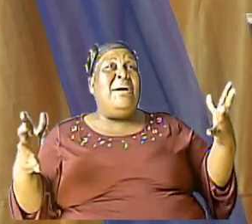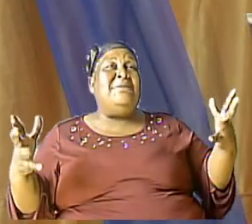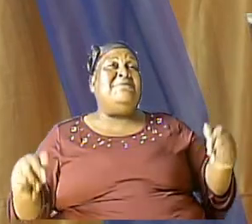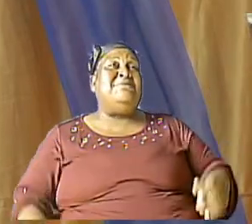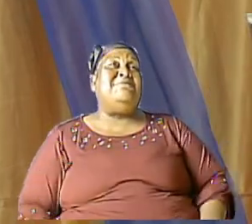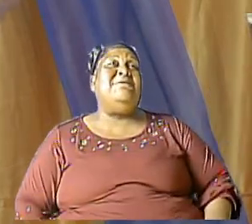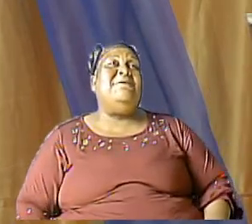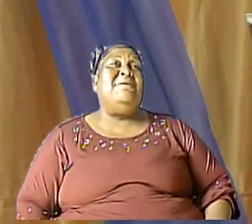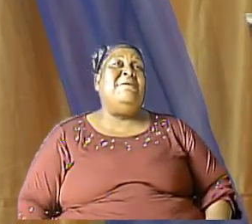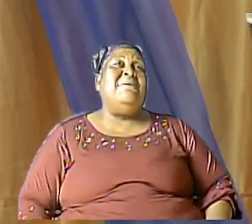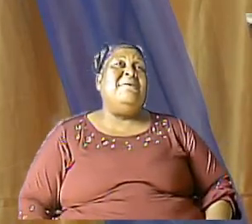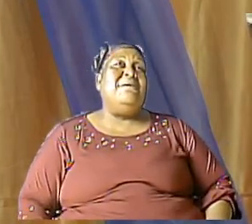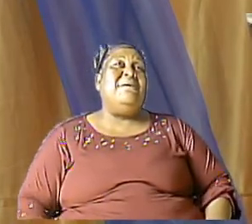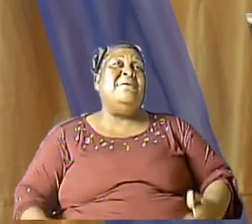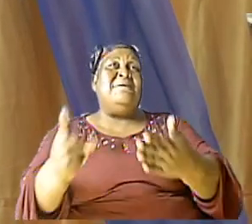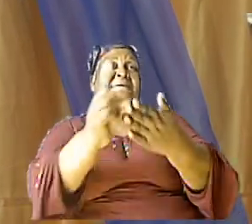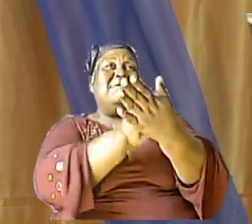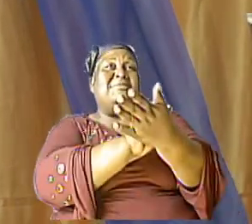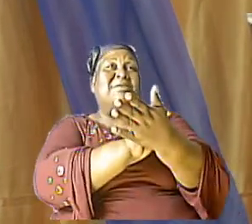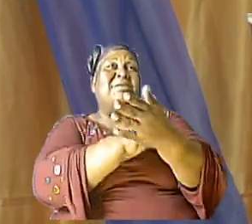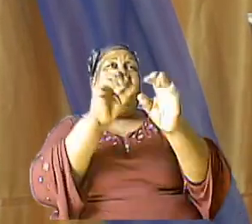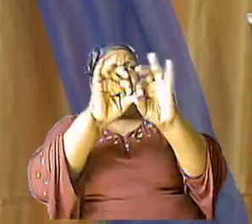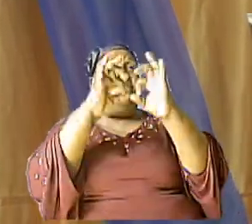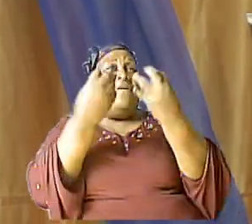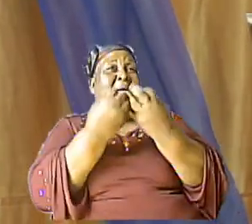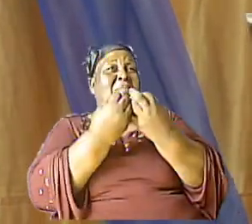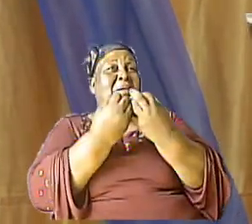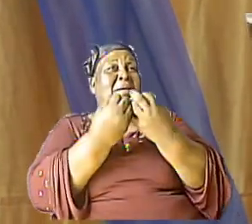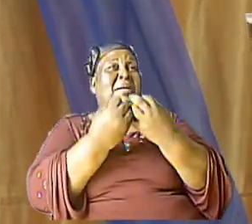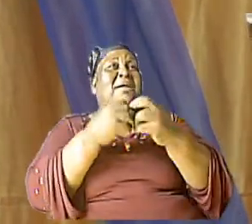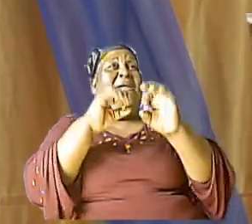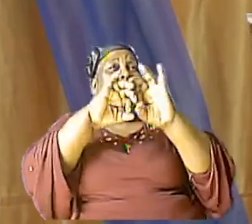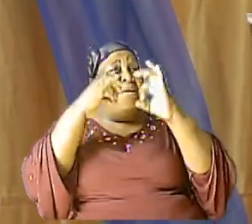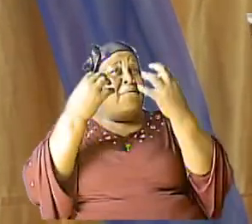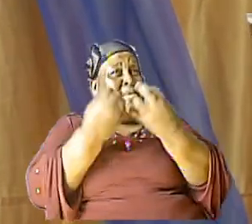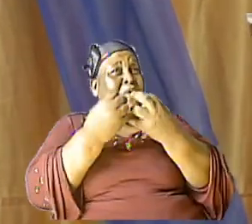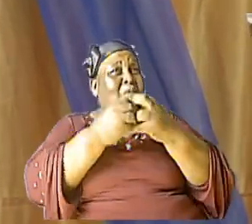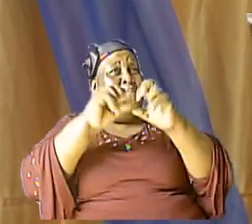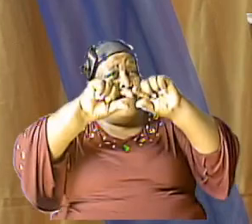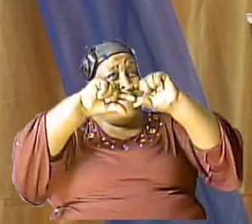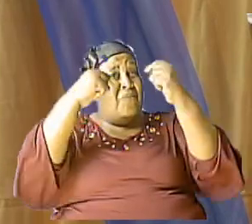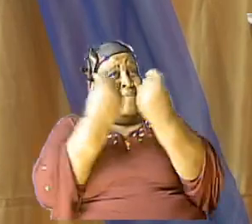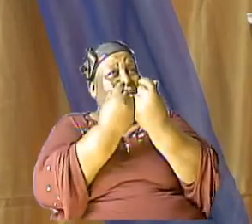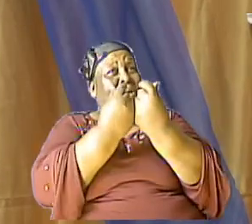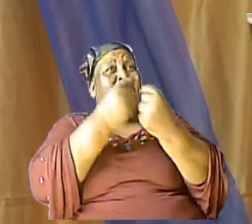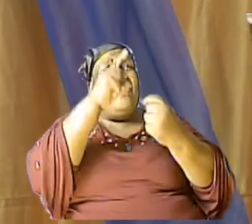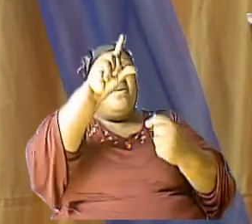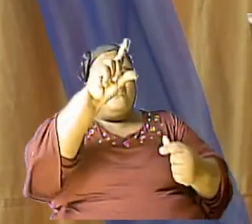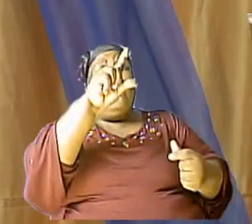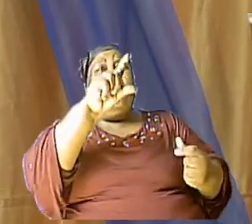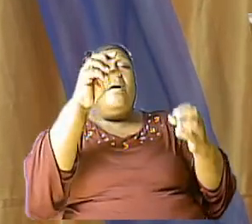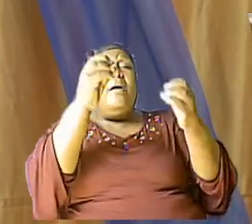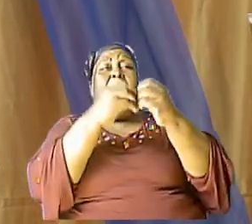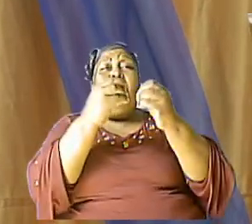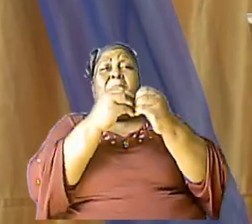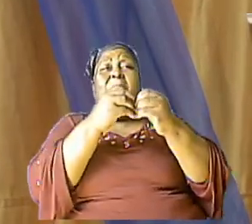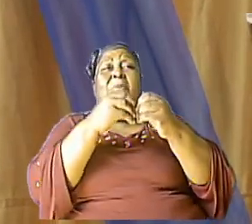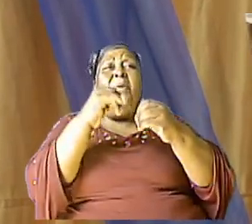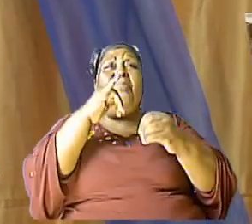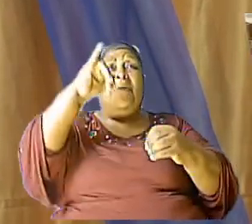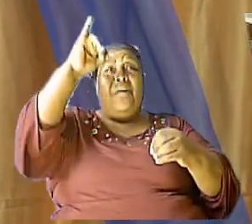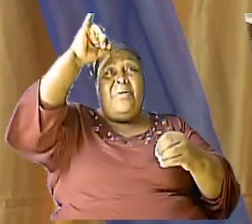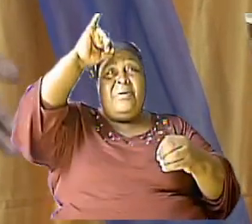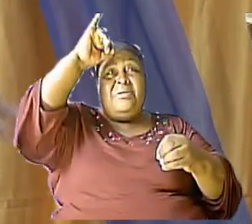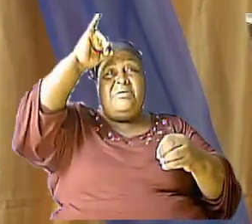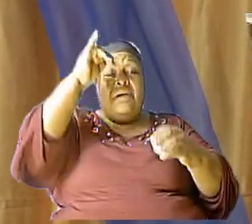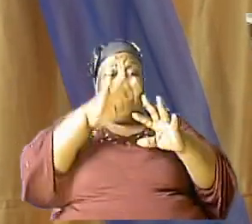what the dictionary says a family is. A family is a group of one or more parents